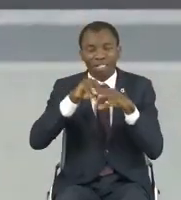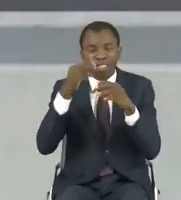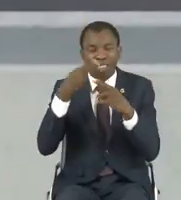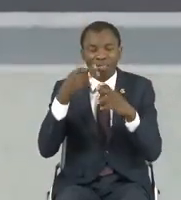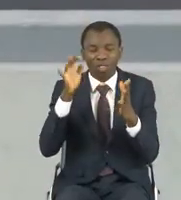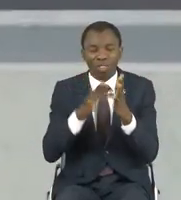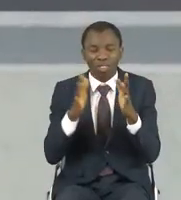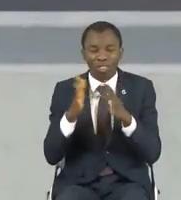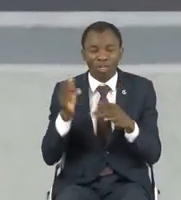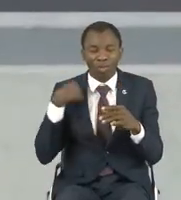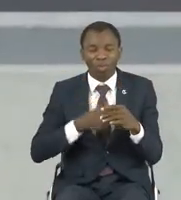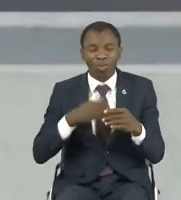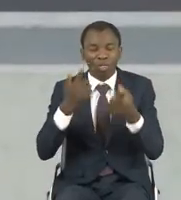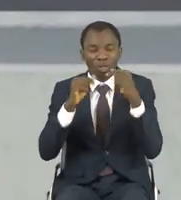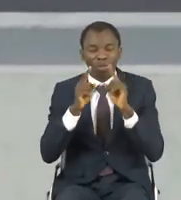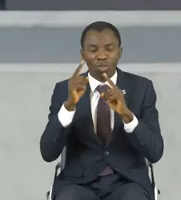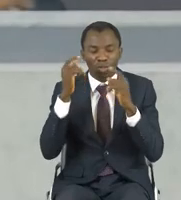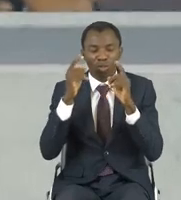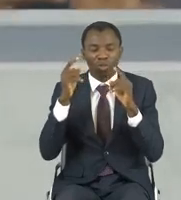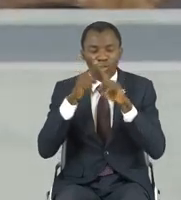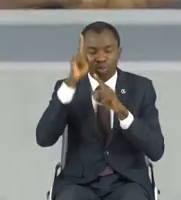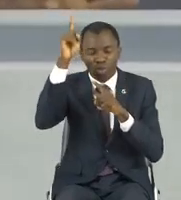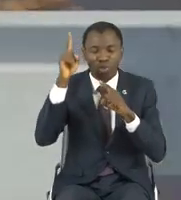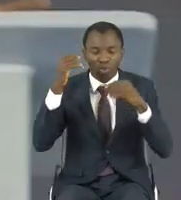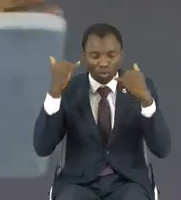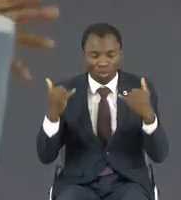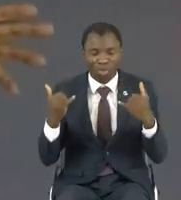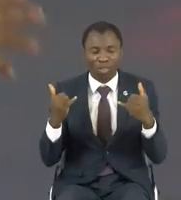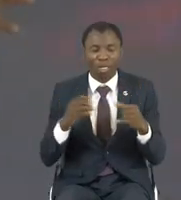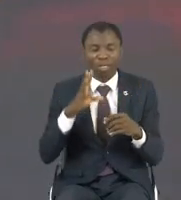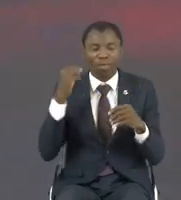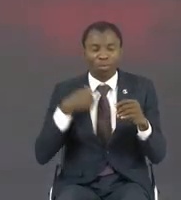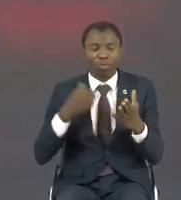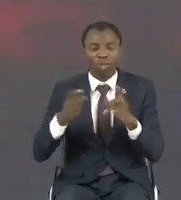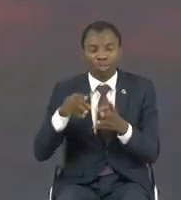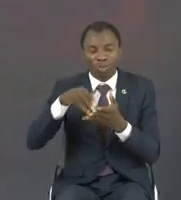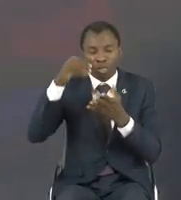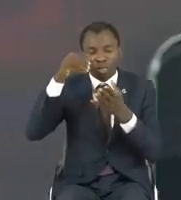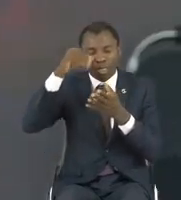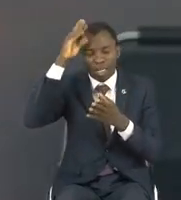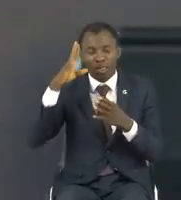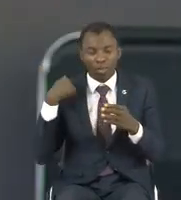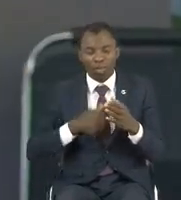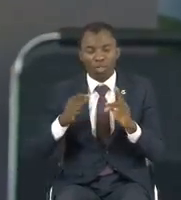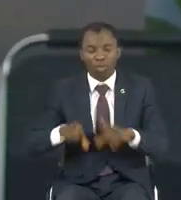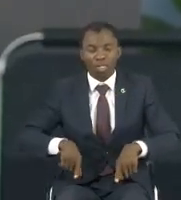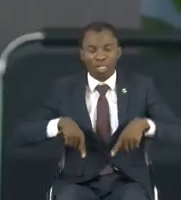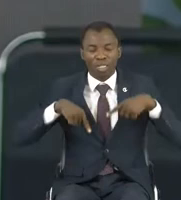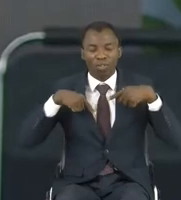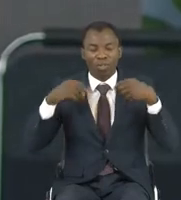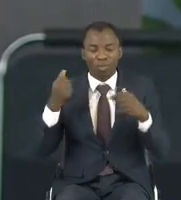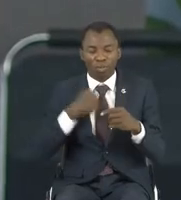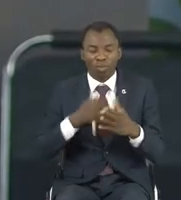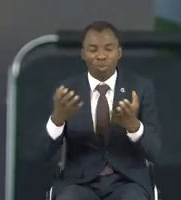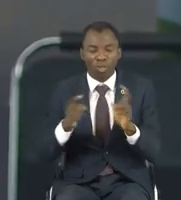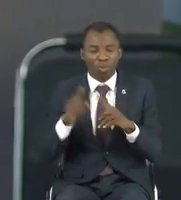we come to you today. We want to learn. We want to live. We want to